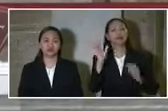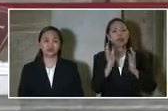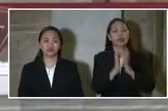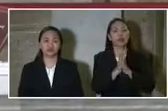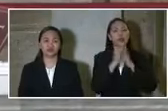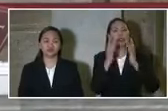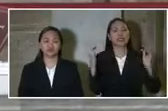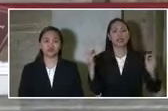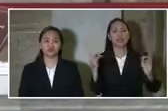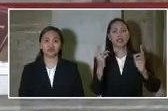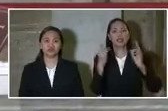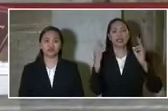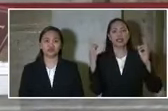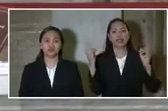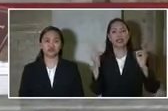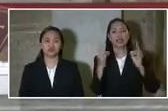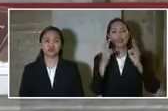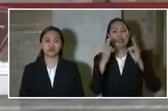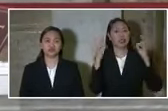Panginoon.